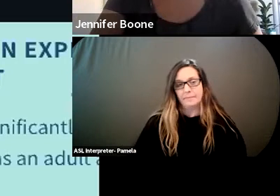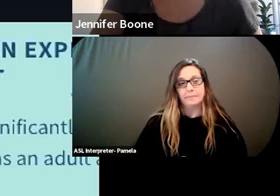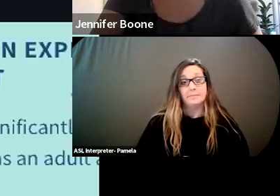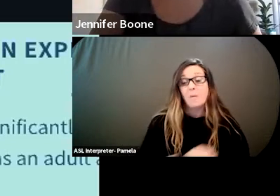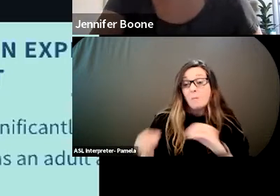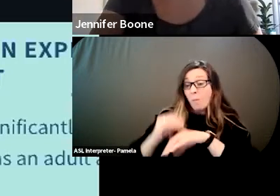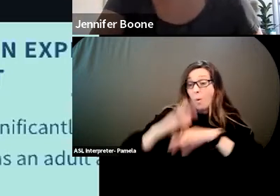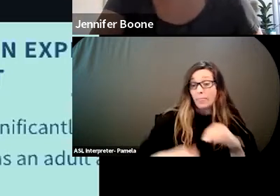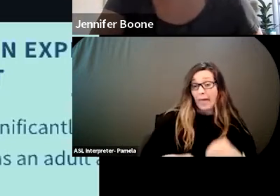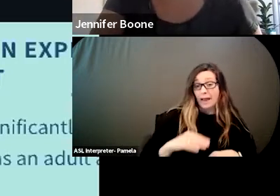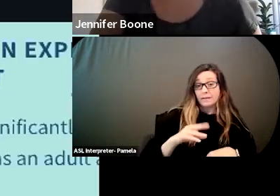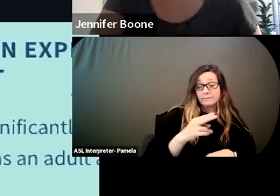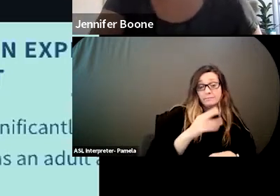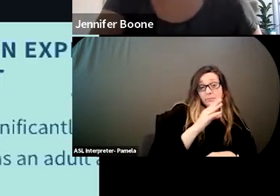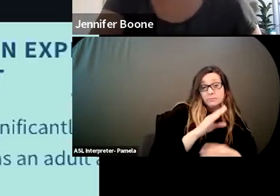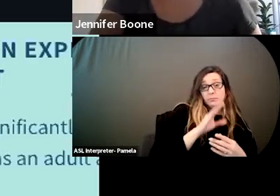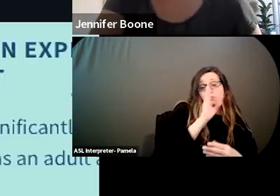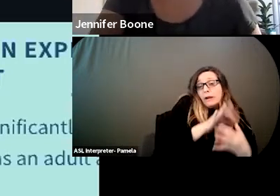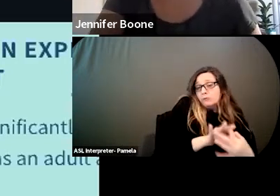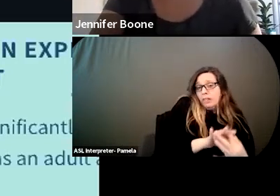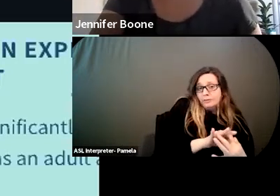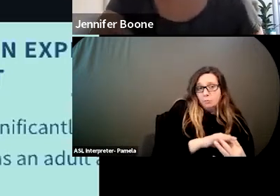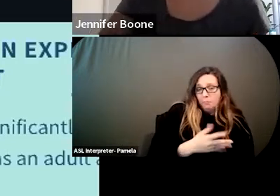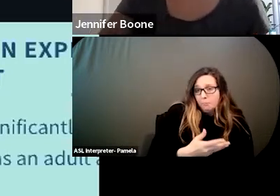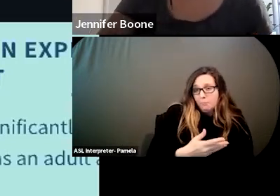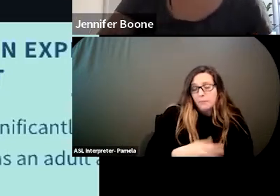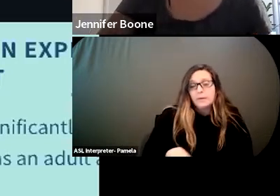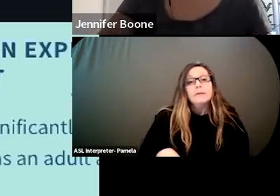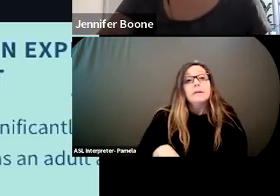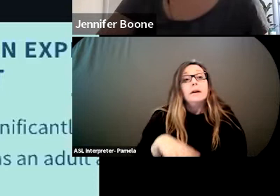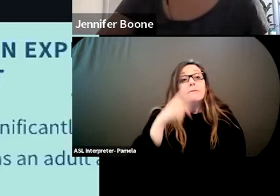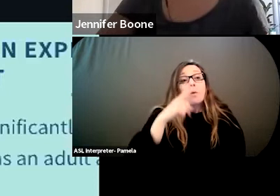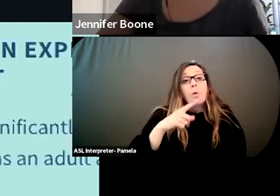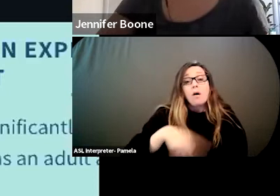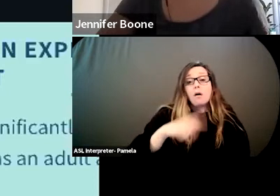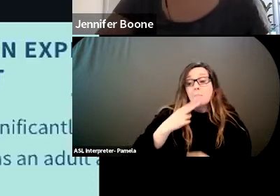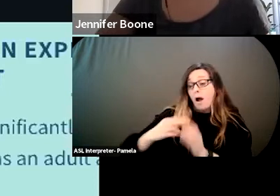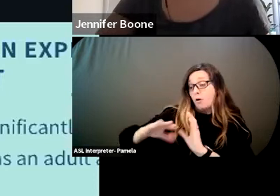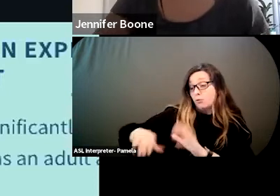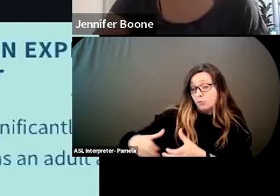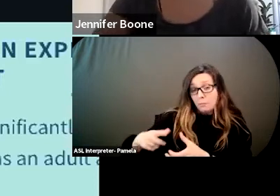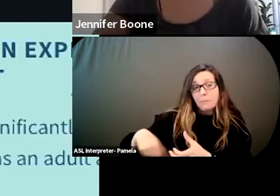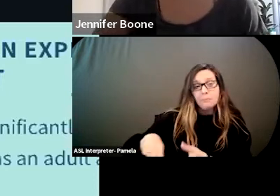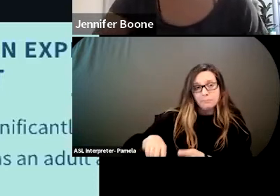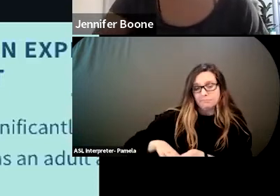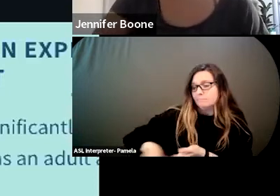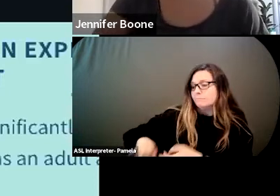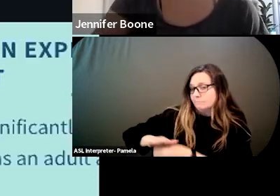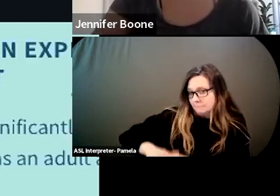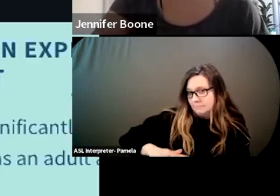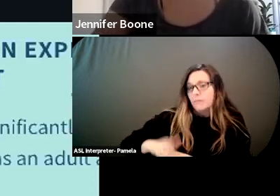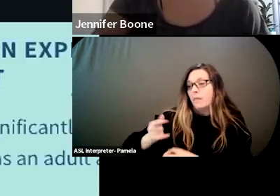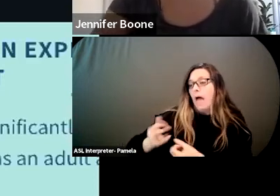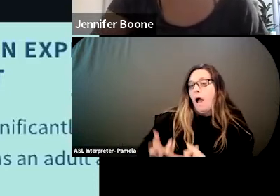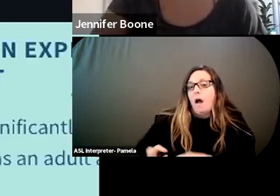can contribute to minority stress, which is the stress of being a member of a minority group that is stigmatized and marginalized. Minority stress can lead